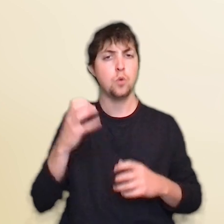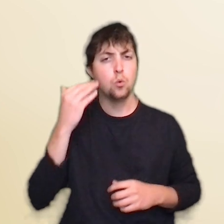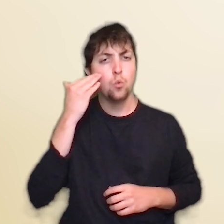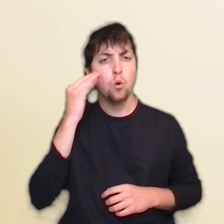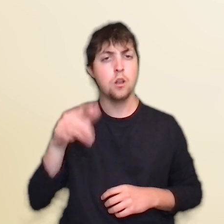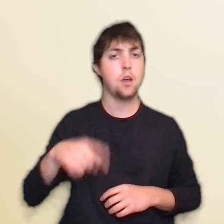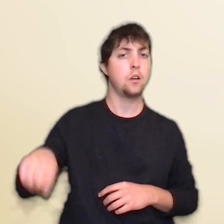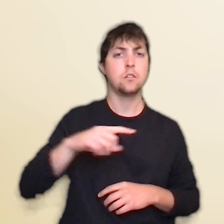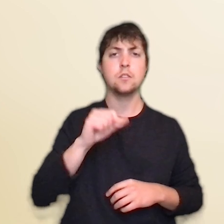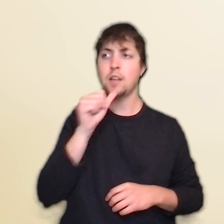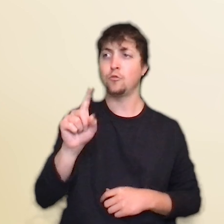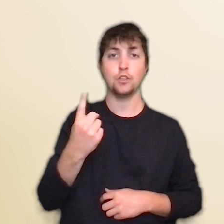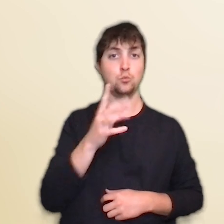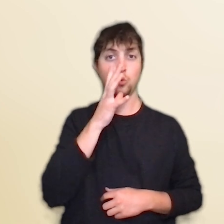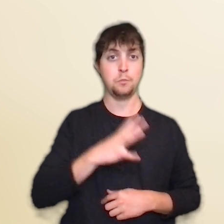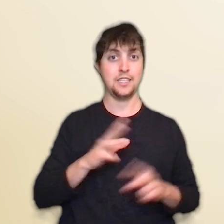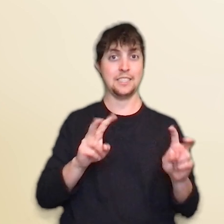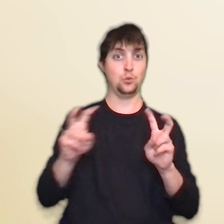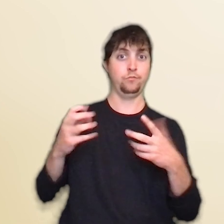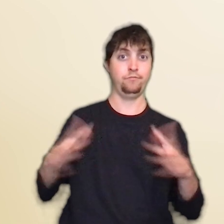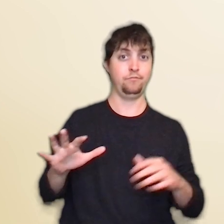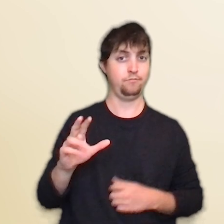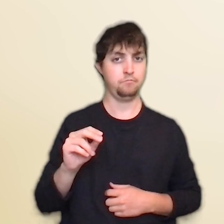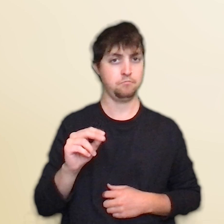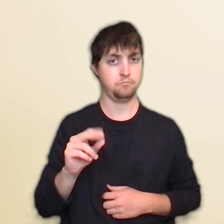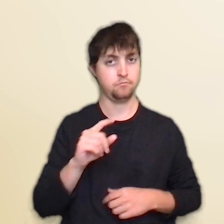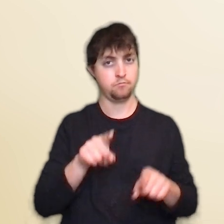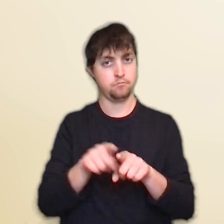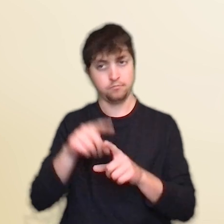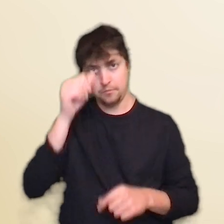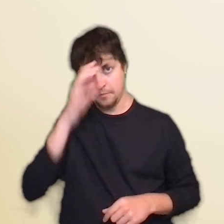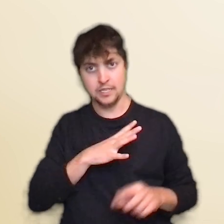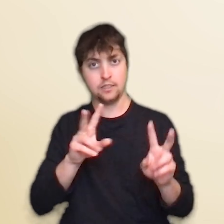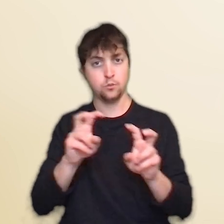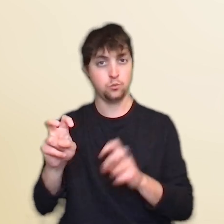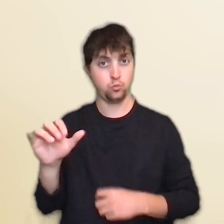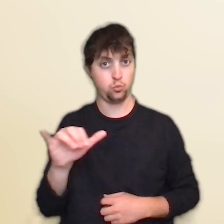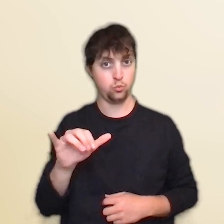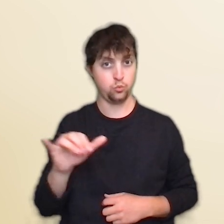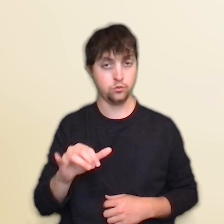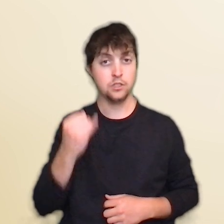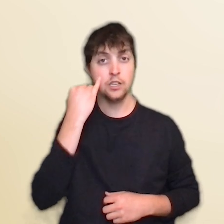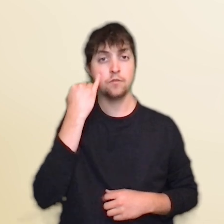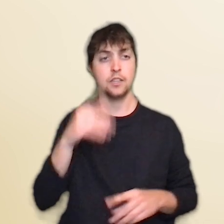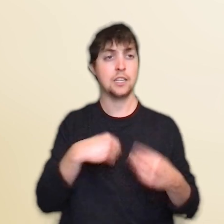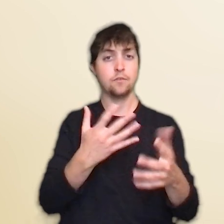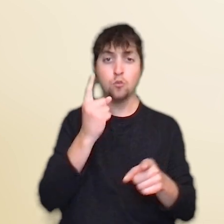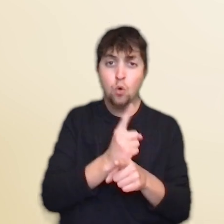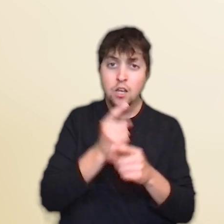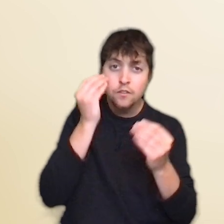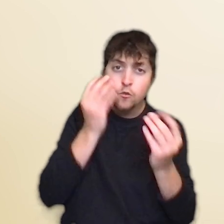people to know that it was not just a women's issue, it's a men's issue too. If you're given